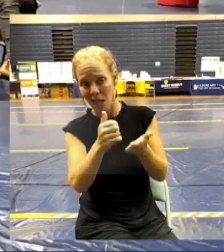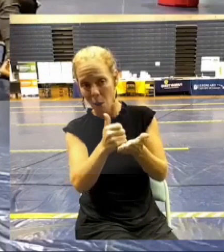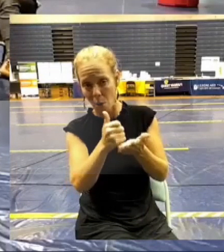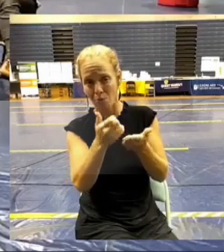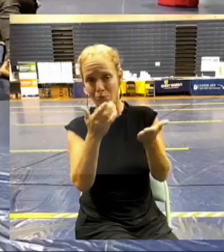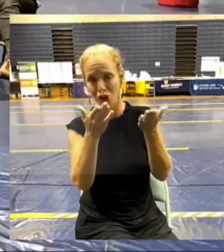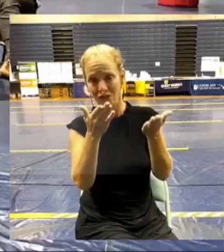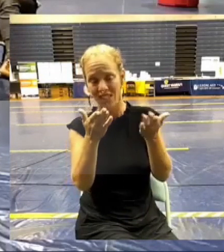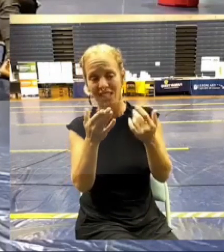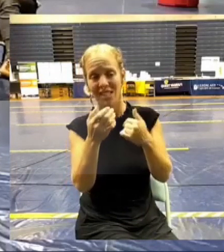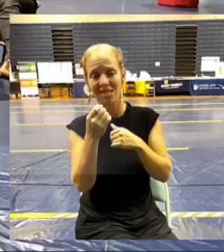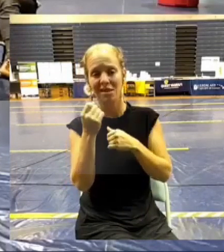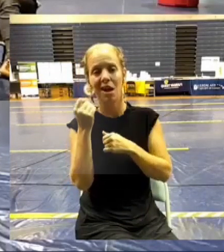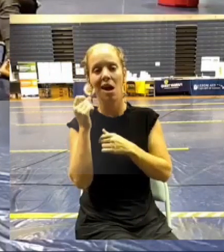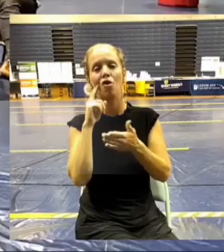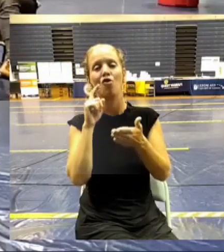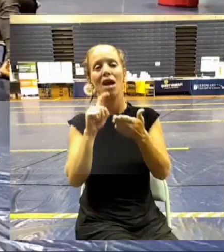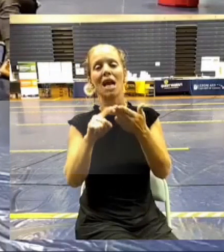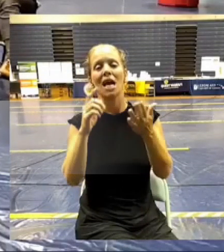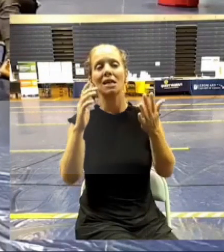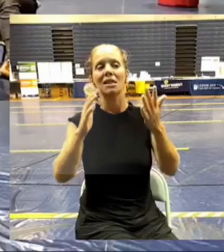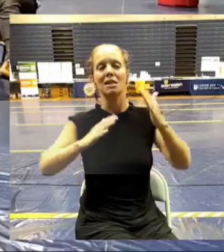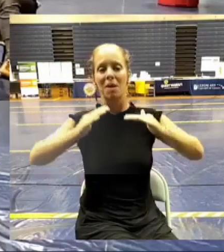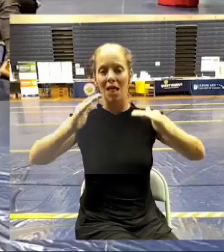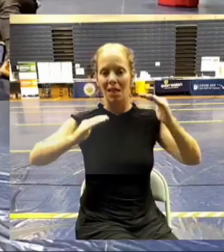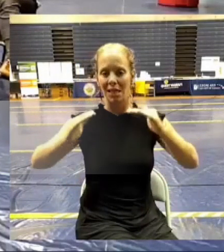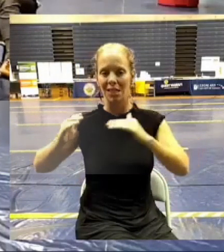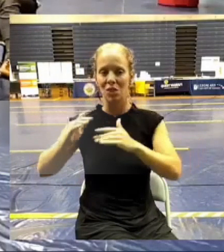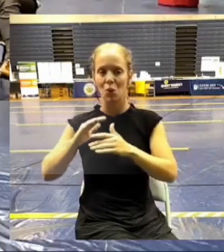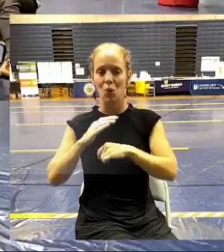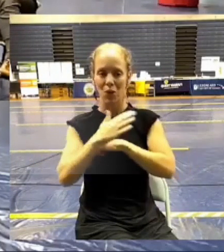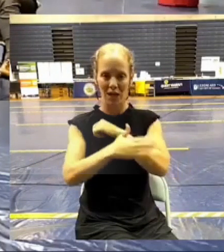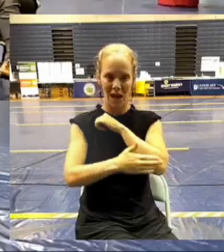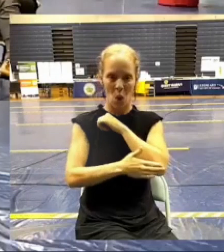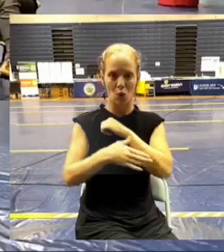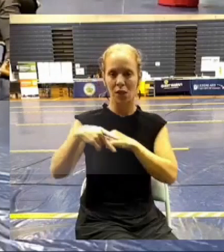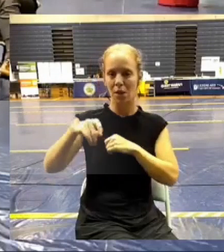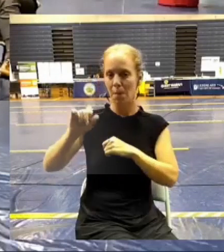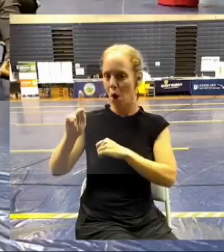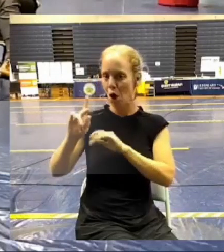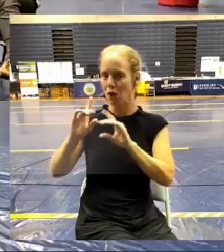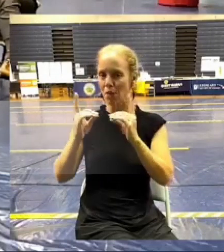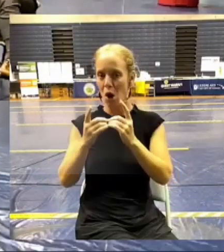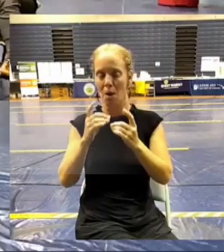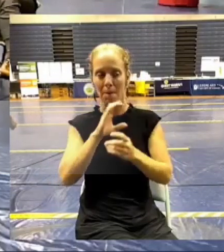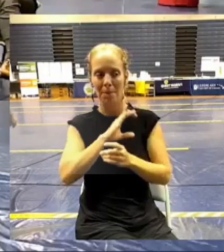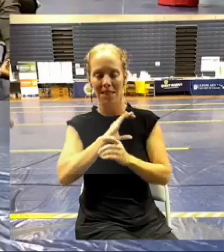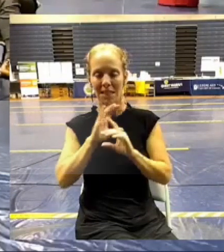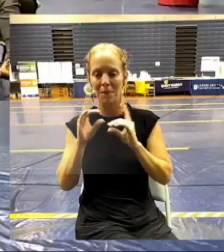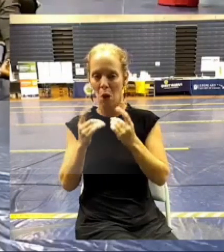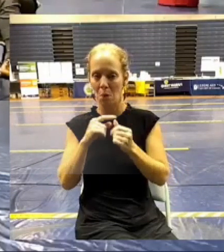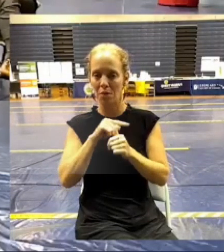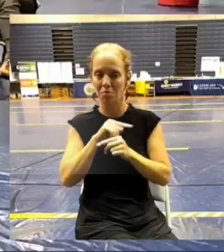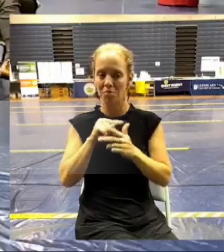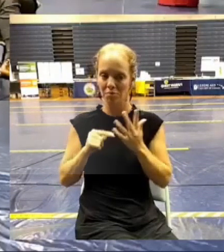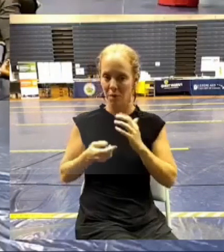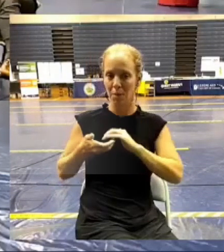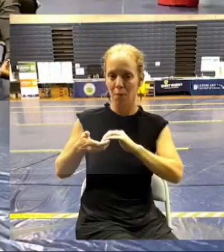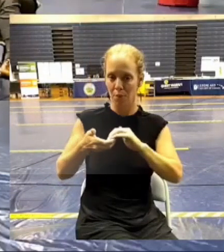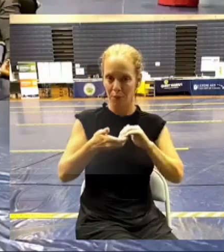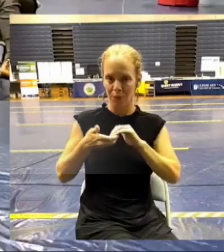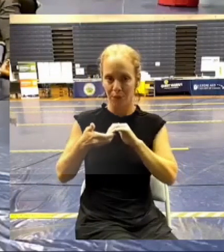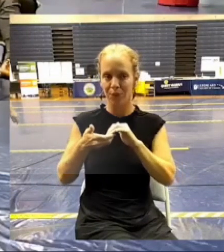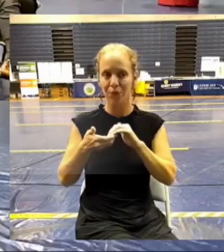someplace that they can get help. We recognize the balance. And as the county, our parks department, our police